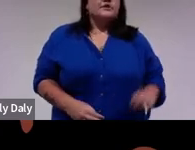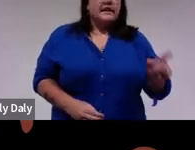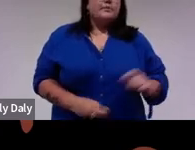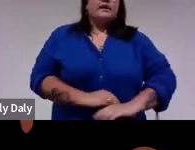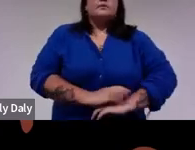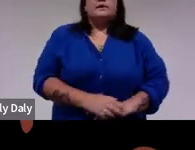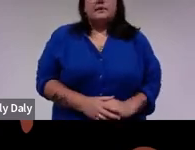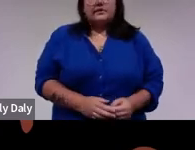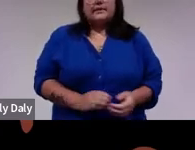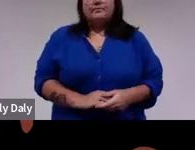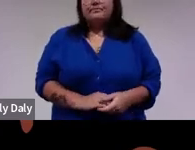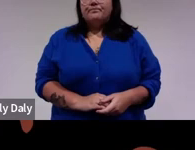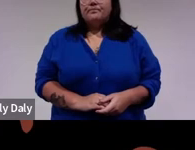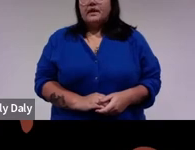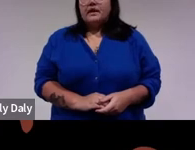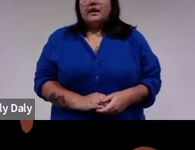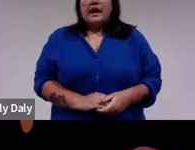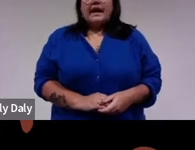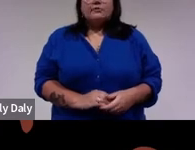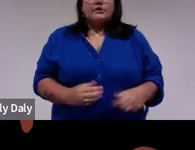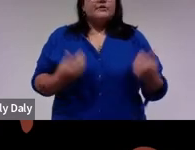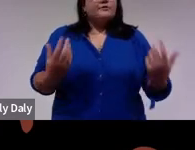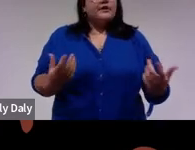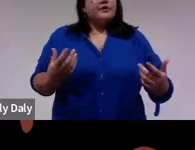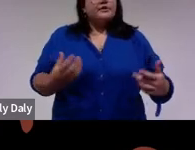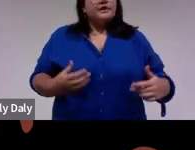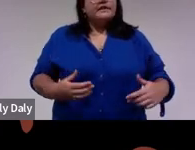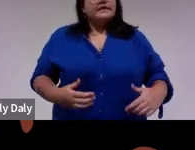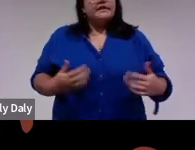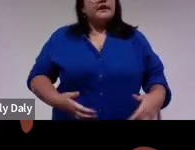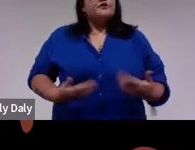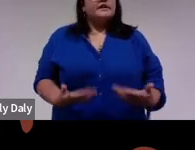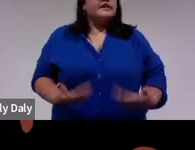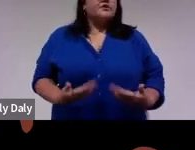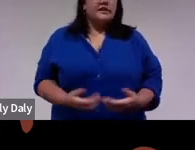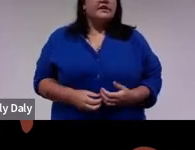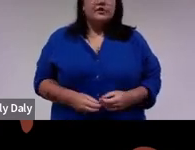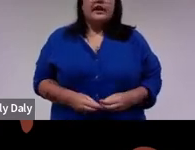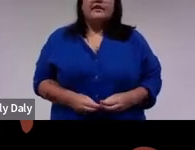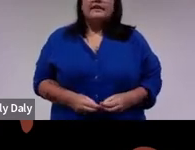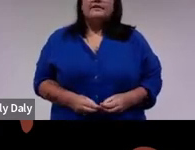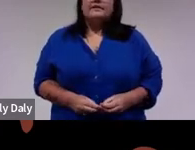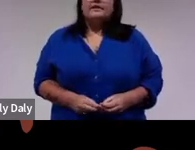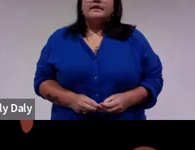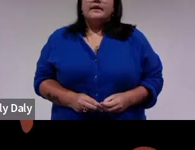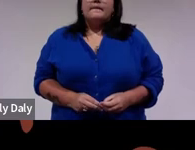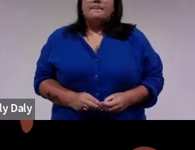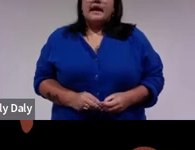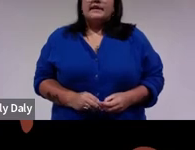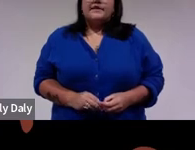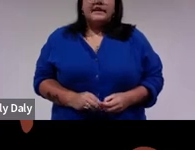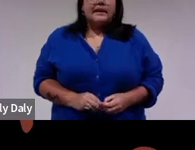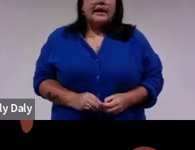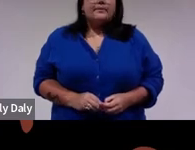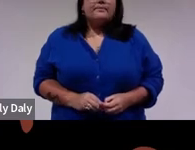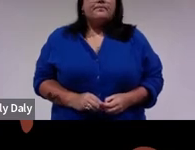Nalina Jugun, Ibaraba Bare. And we also invite you to consider the country and the histories that you carry,